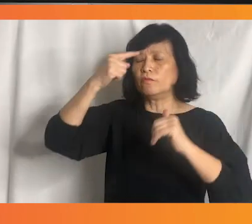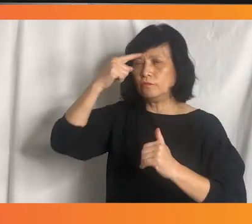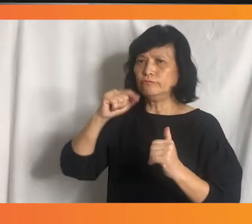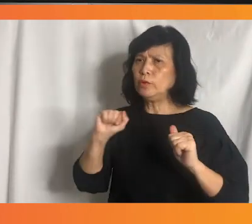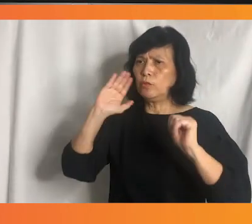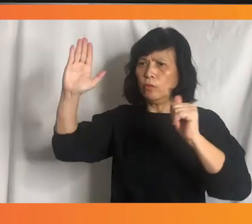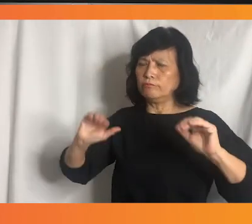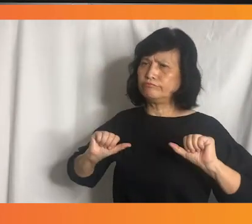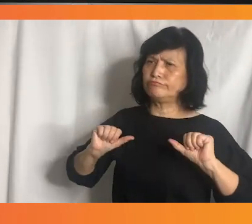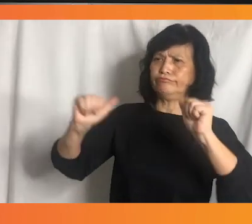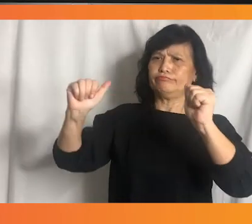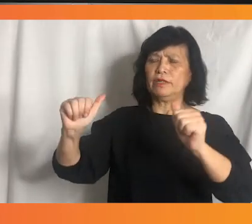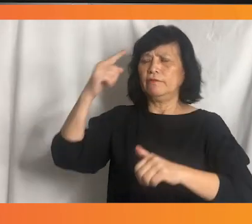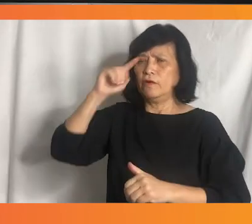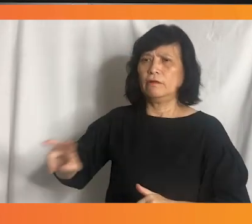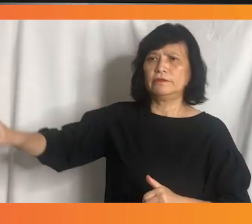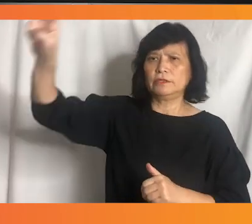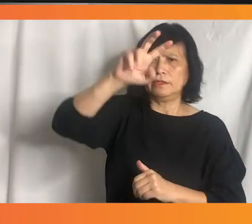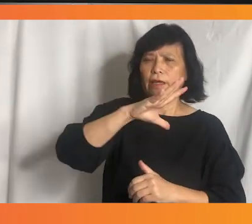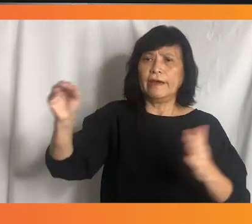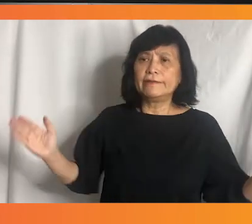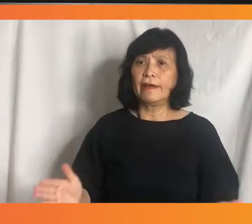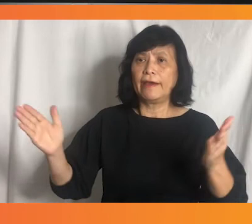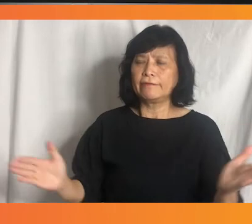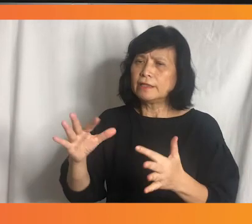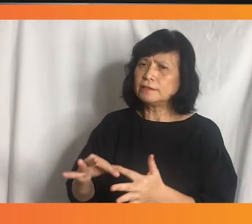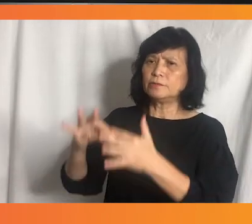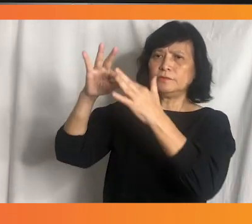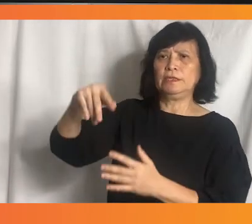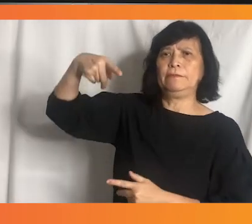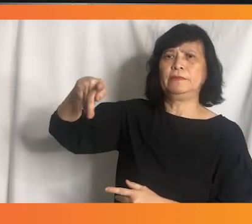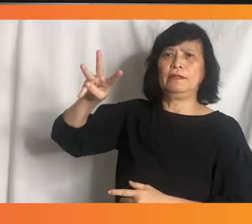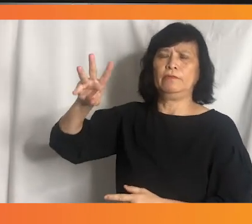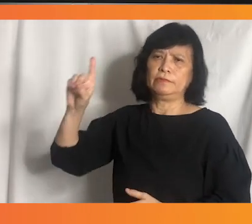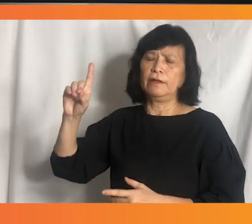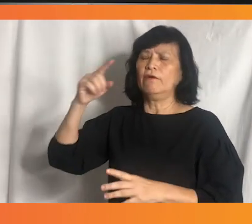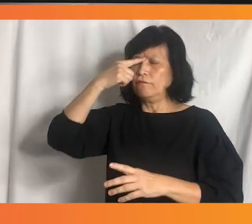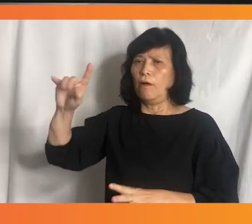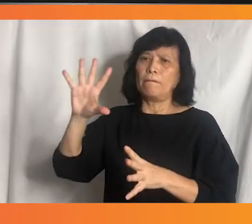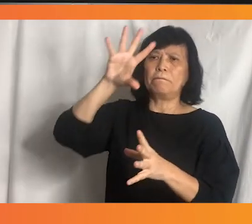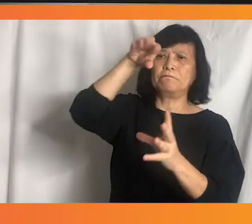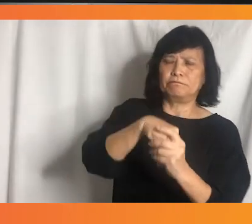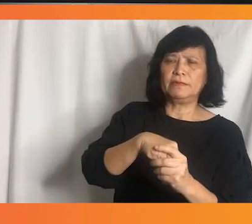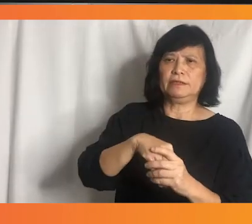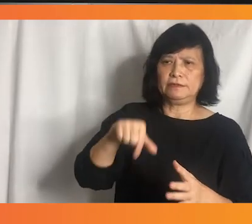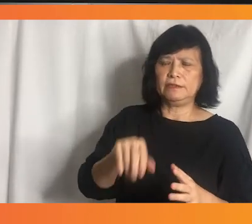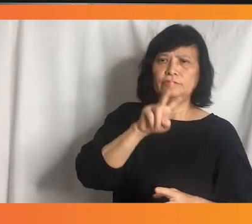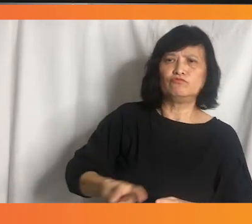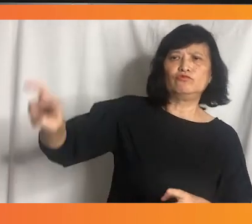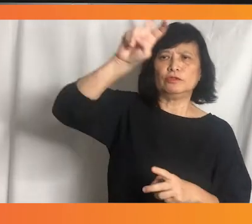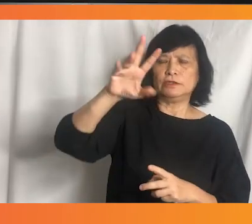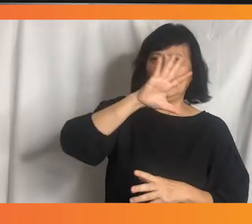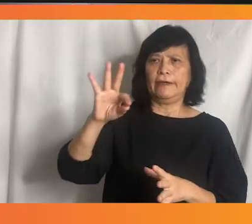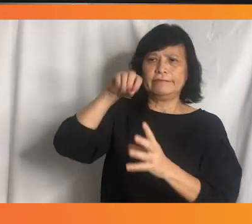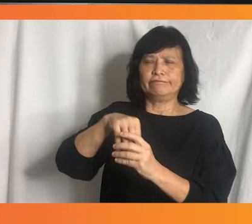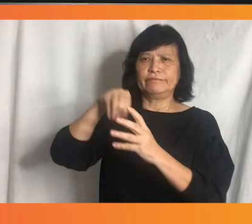we will be able to encourage everyone, especially the persons with disabilities, to be part of this journey in participating in more physical